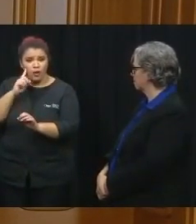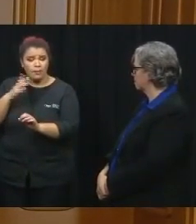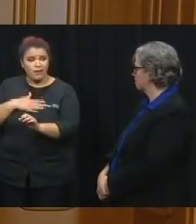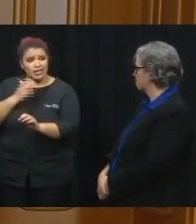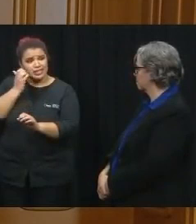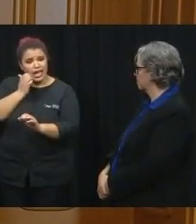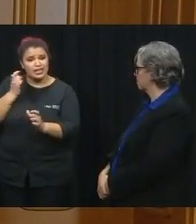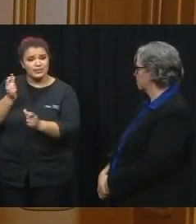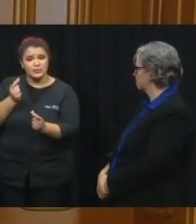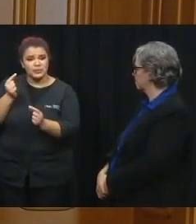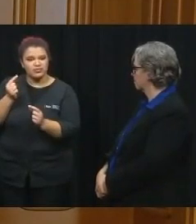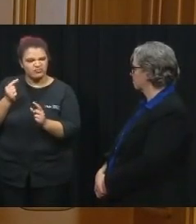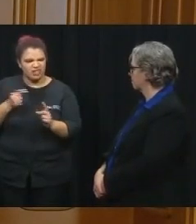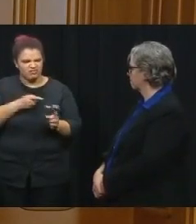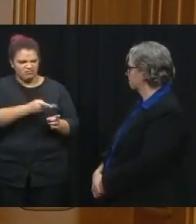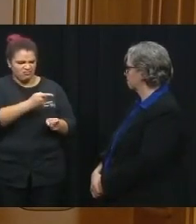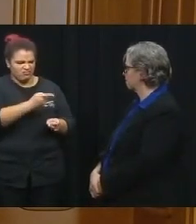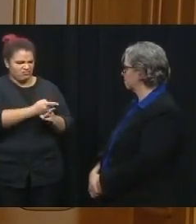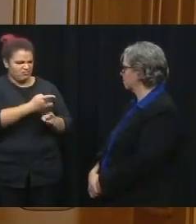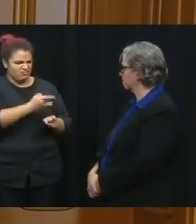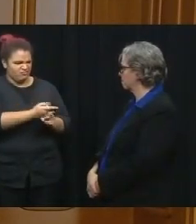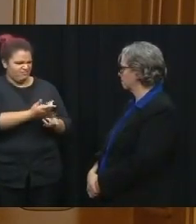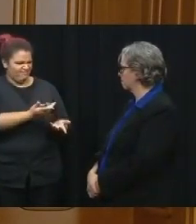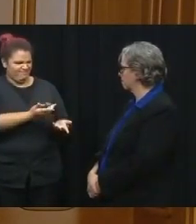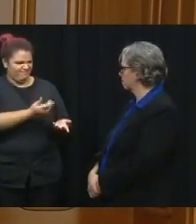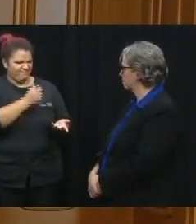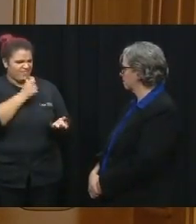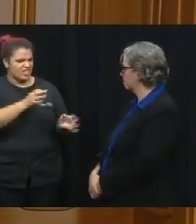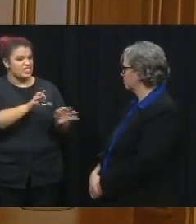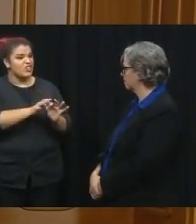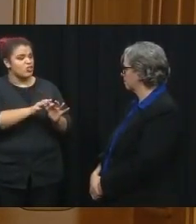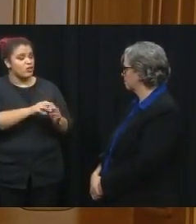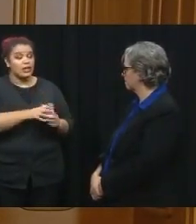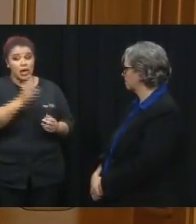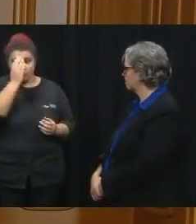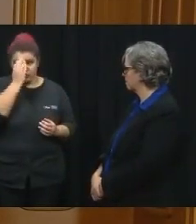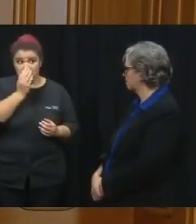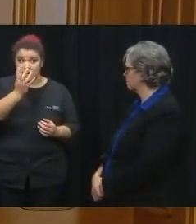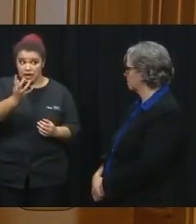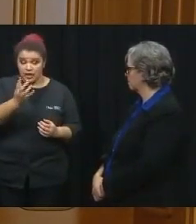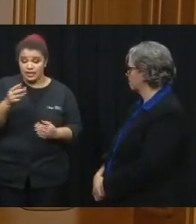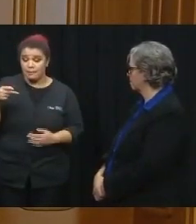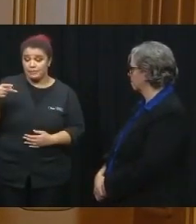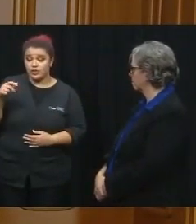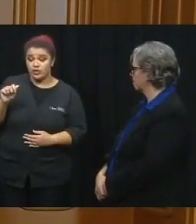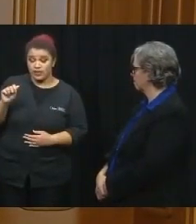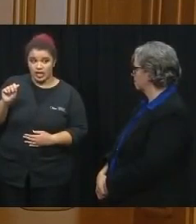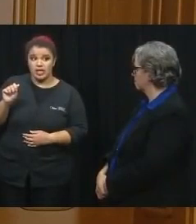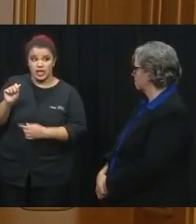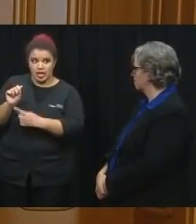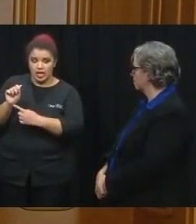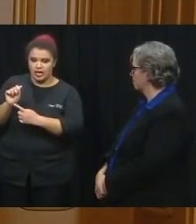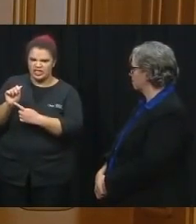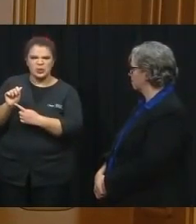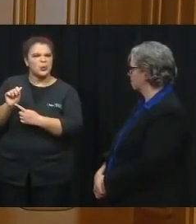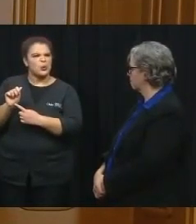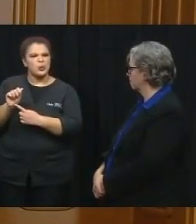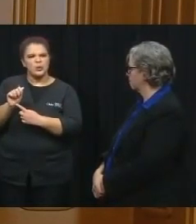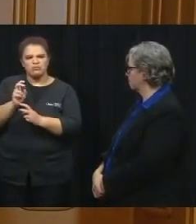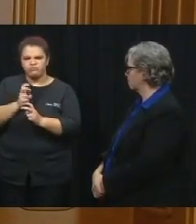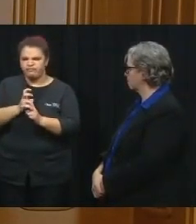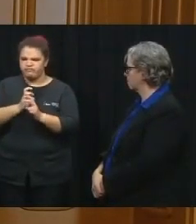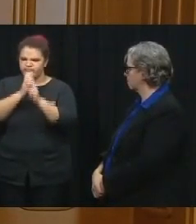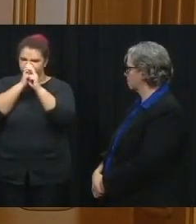considered essential. And I'll just add, I think I read that Pennsylvania, which is one of the most regulated liquor